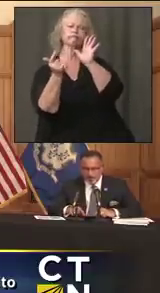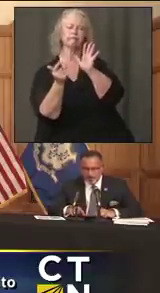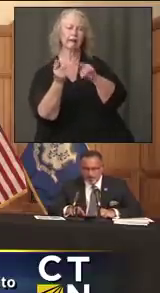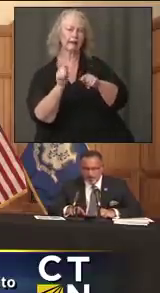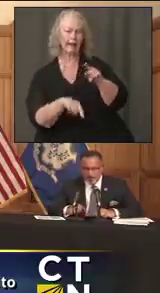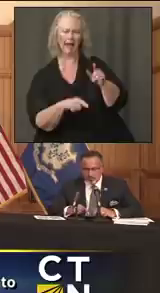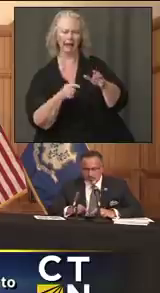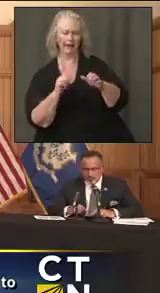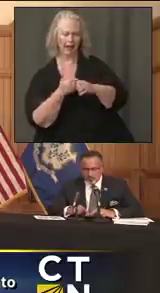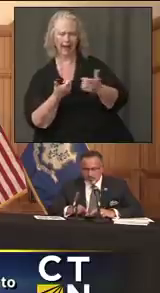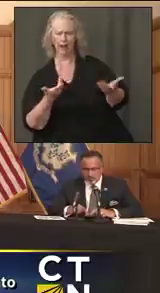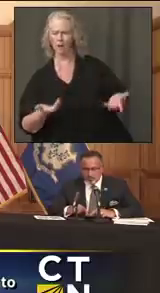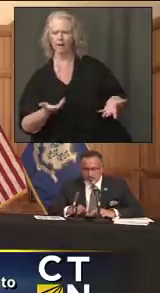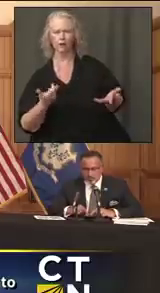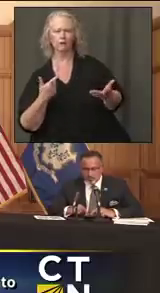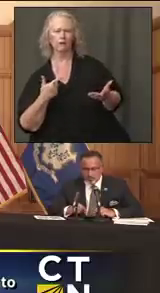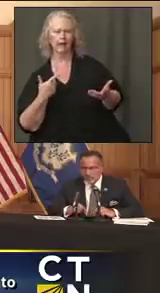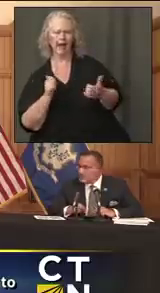in?